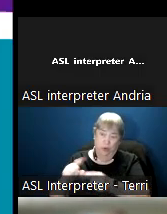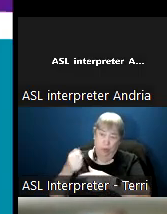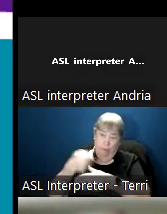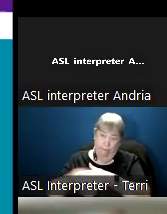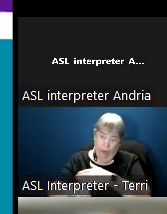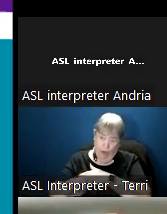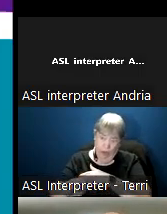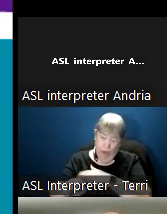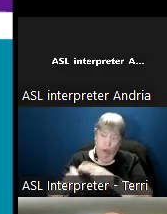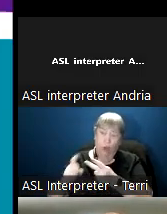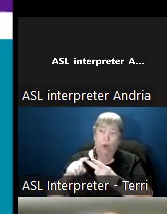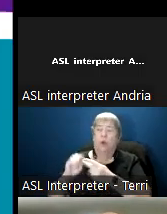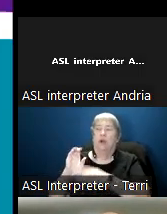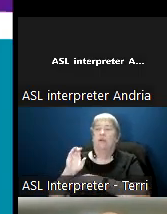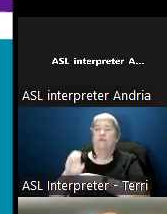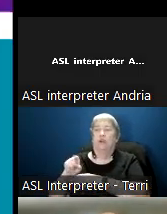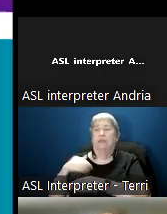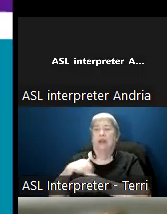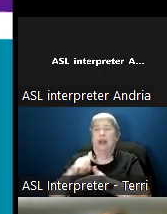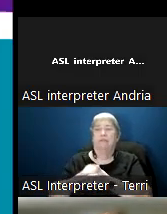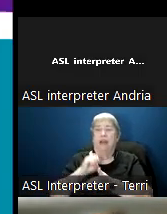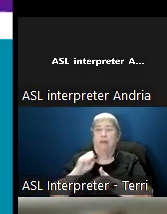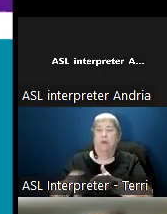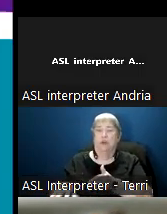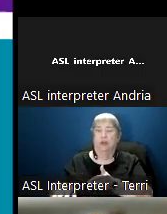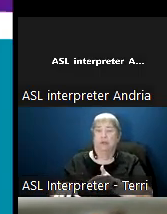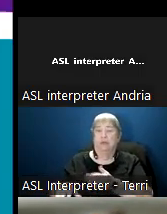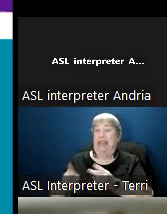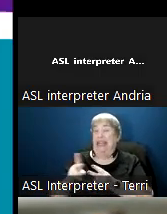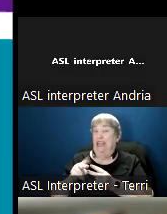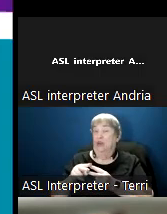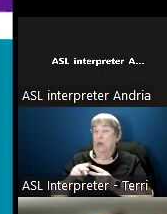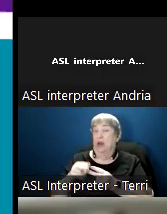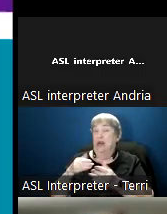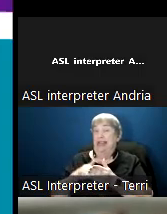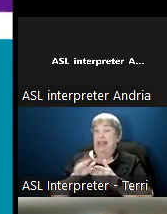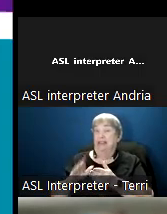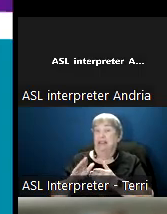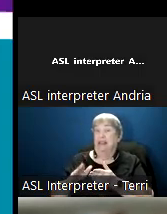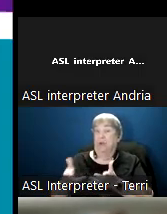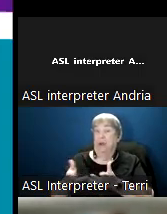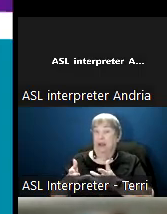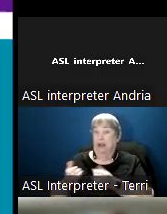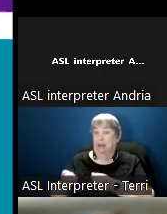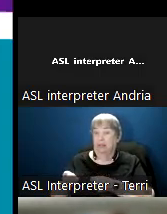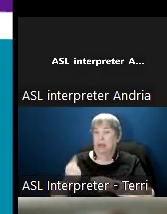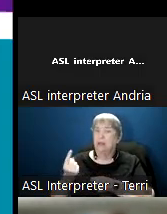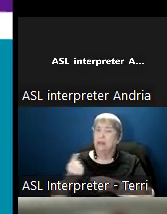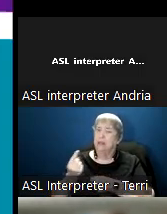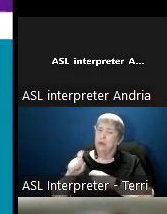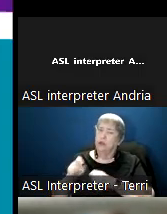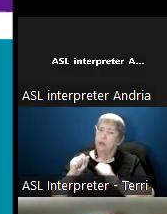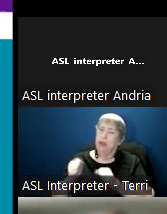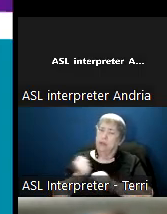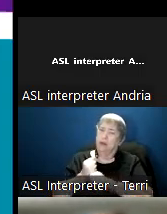or force them to get an abortion against their will. Either one of those can be reproductive coercion, right? Because somebody should be able to make their own choice